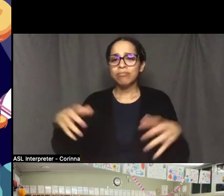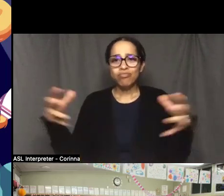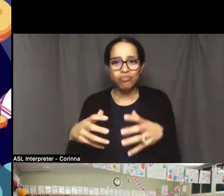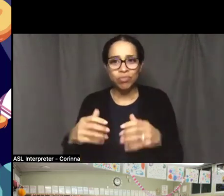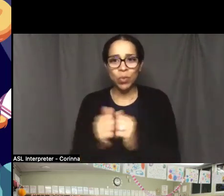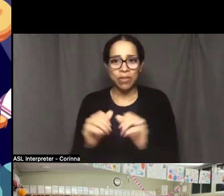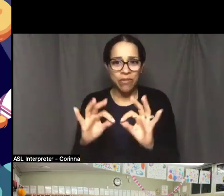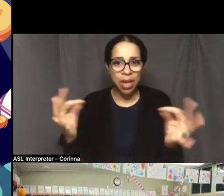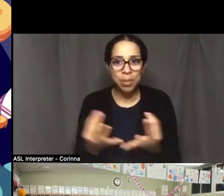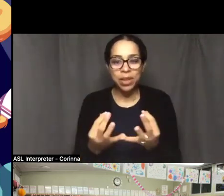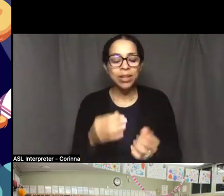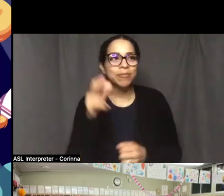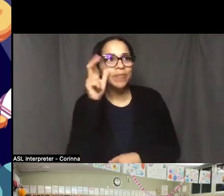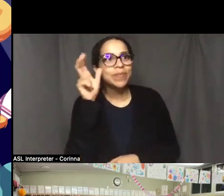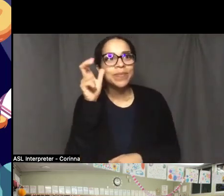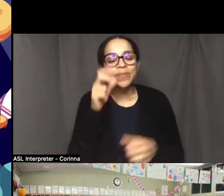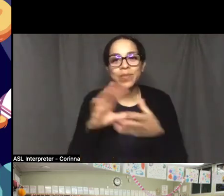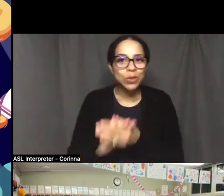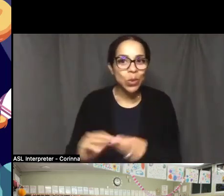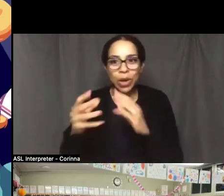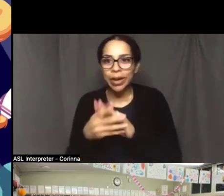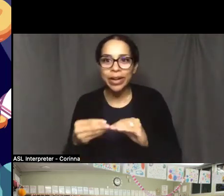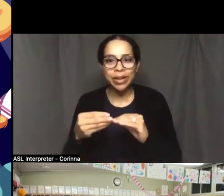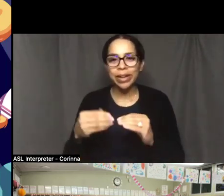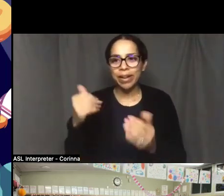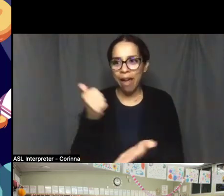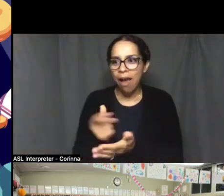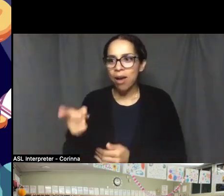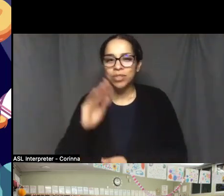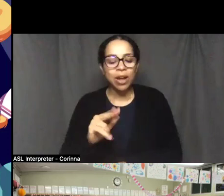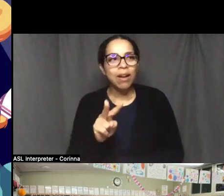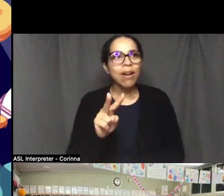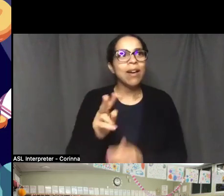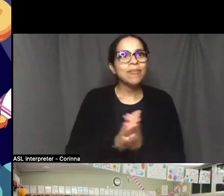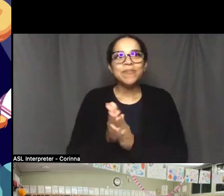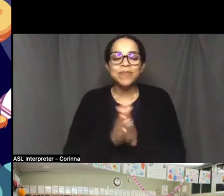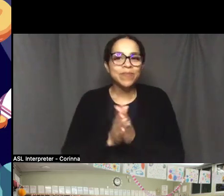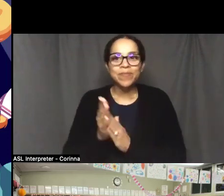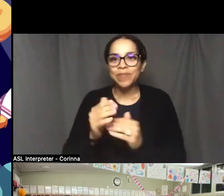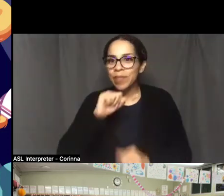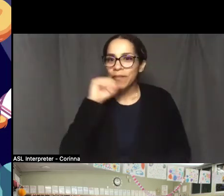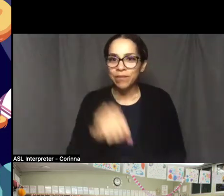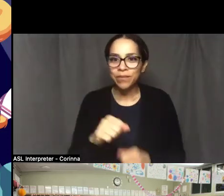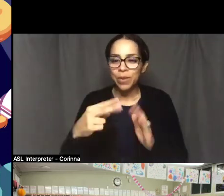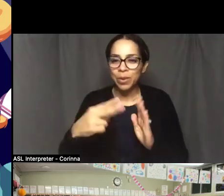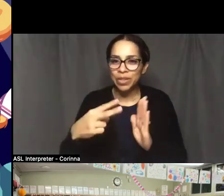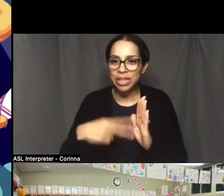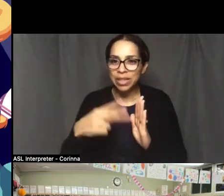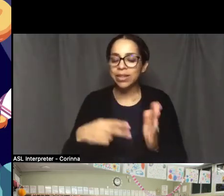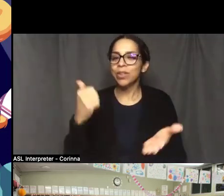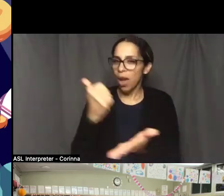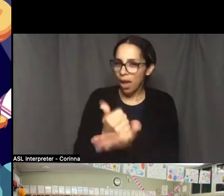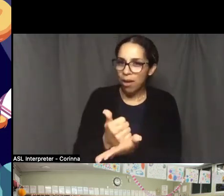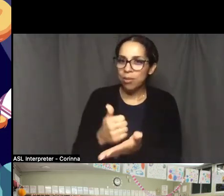with. So it kind of fosters a love of reading and enjoyment of reading and of stories. It gives families time, special